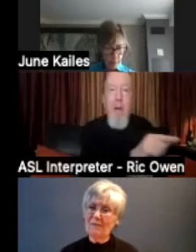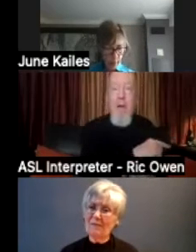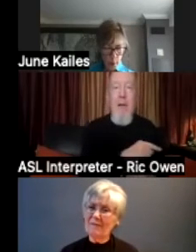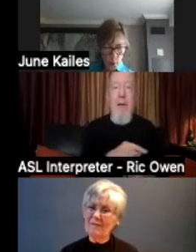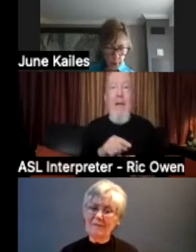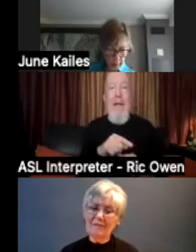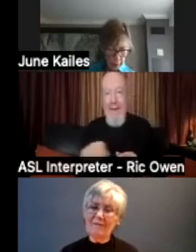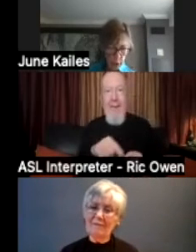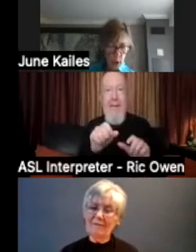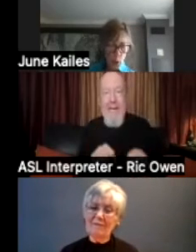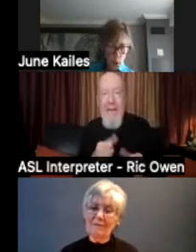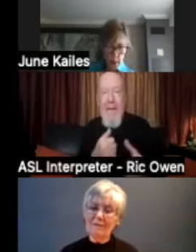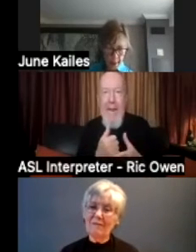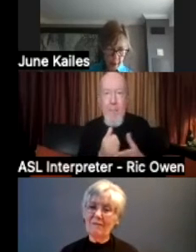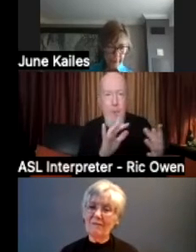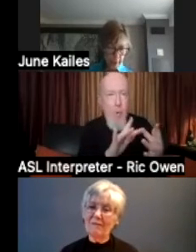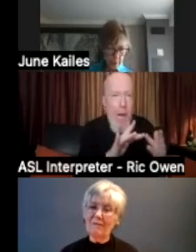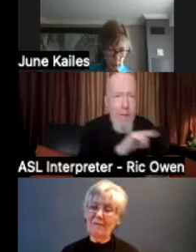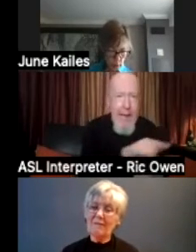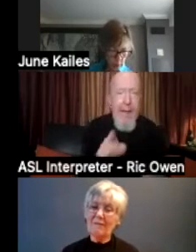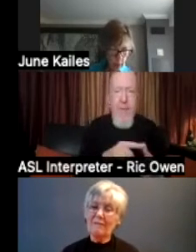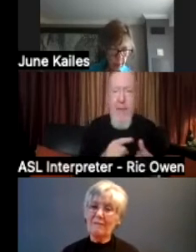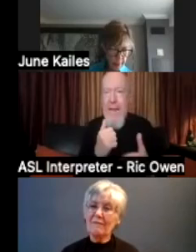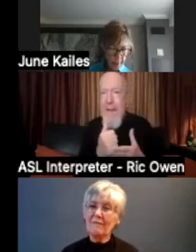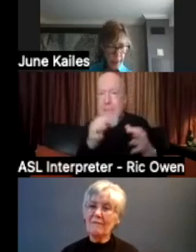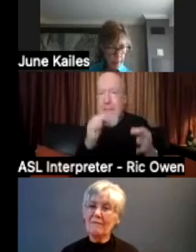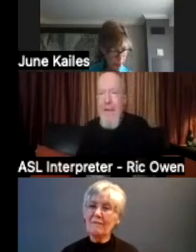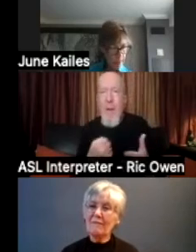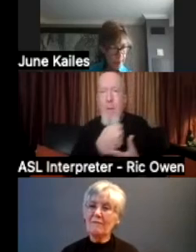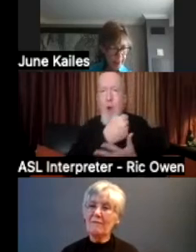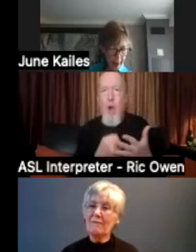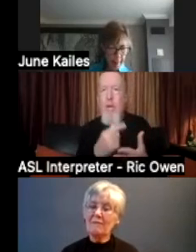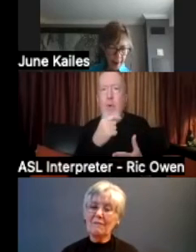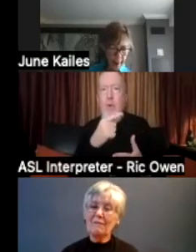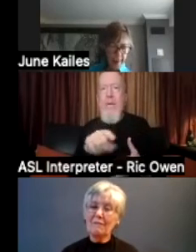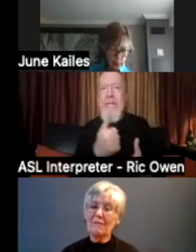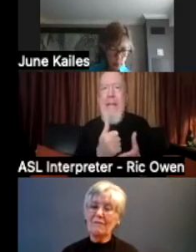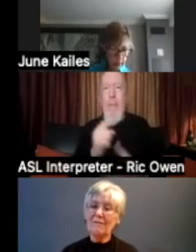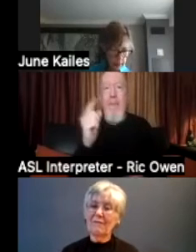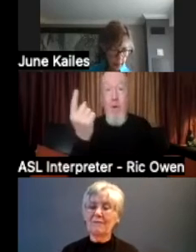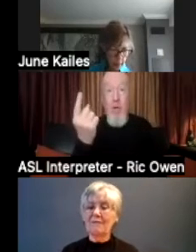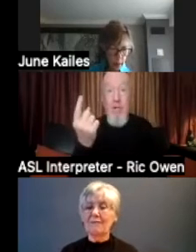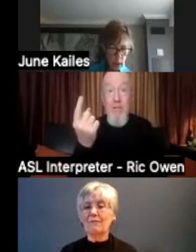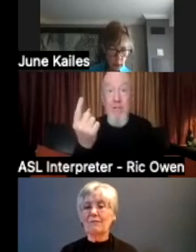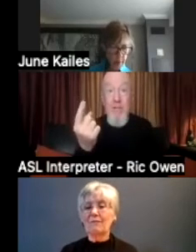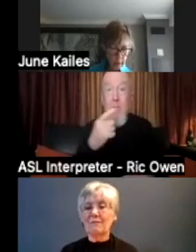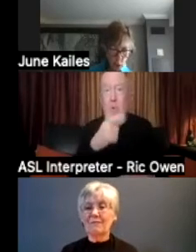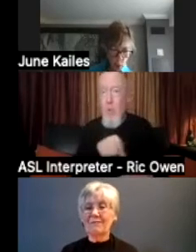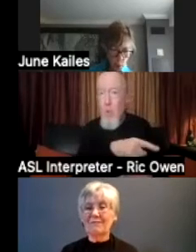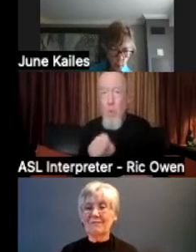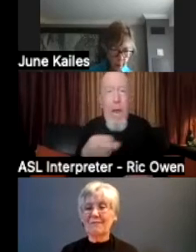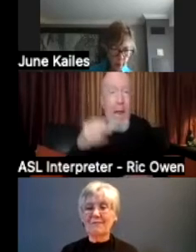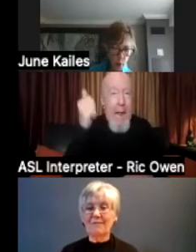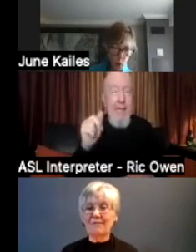contact and prioritize who to contact first that may be at highest risk during a